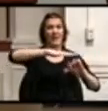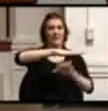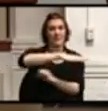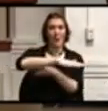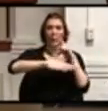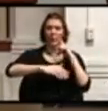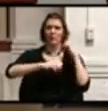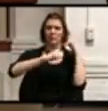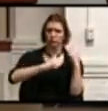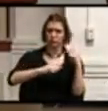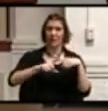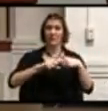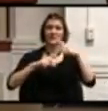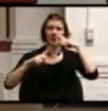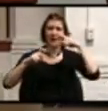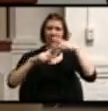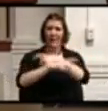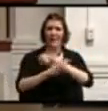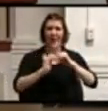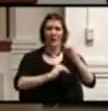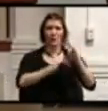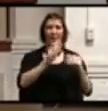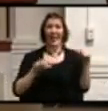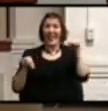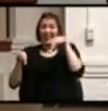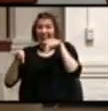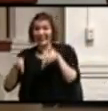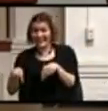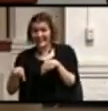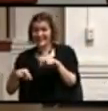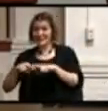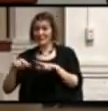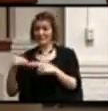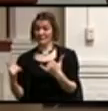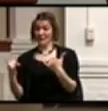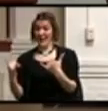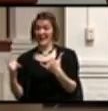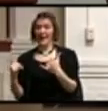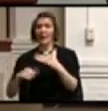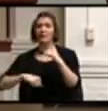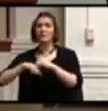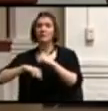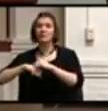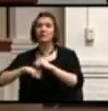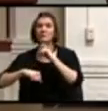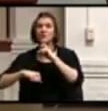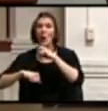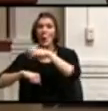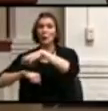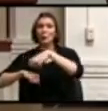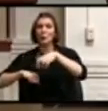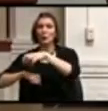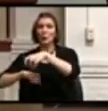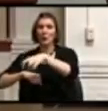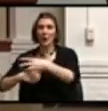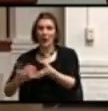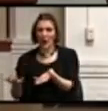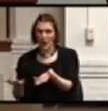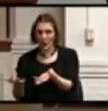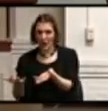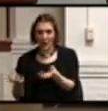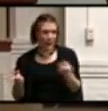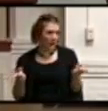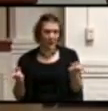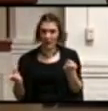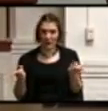And the foundation for this building is stone. So if we were to do a basement, for